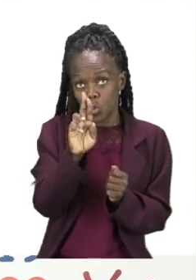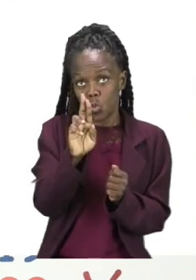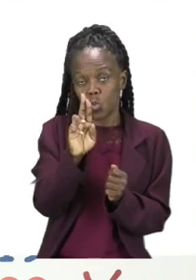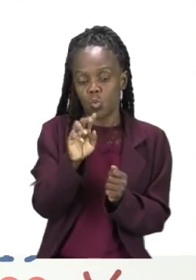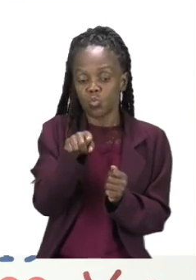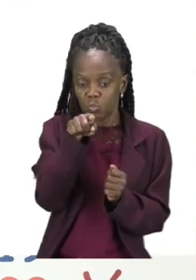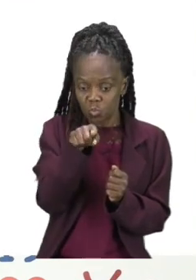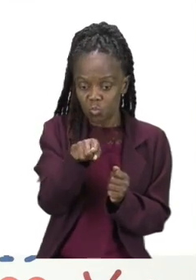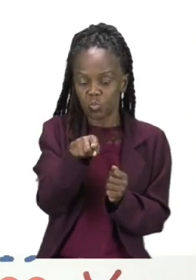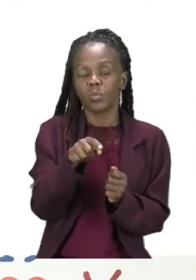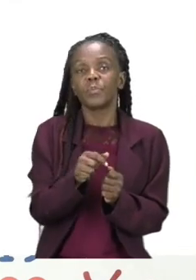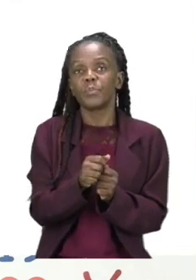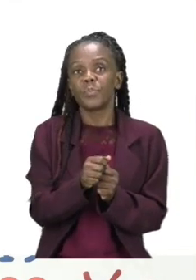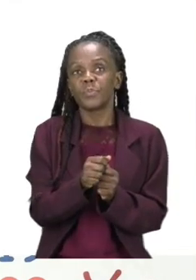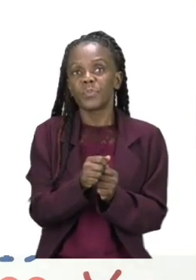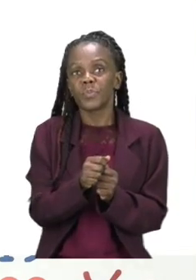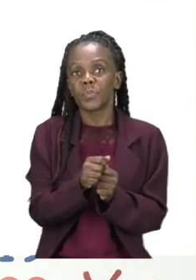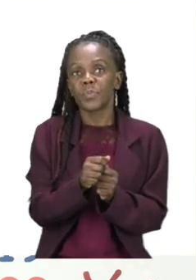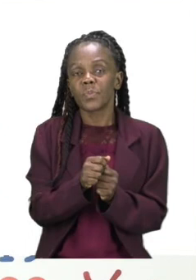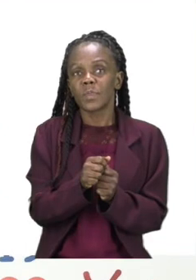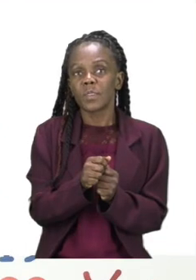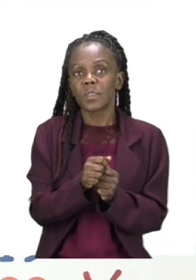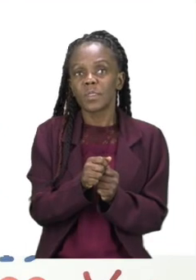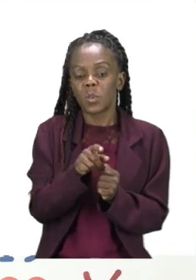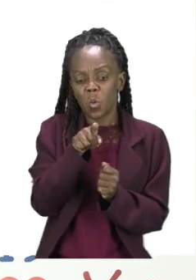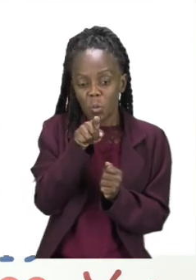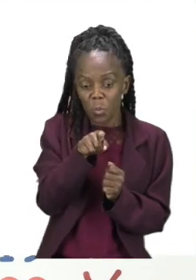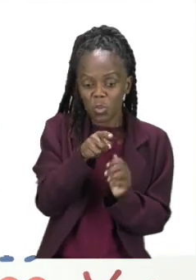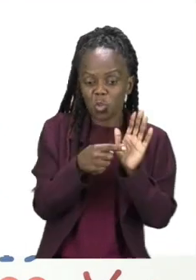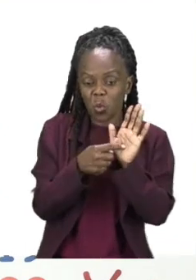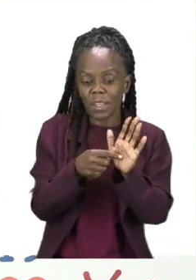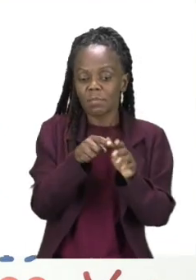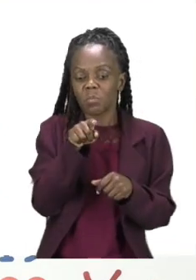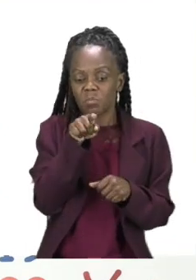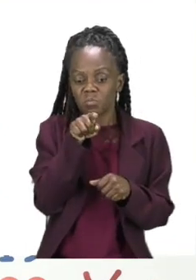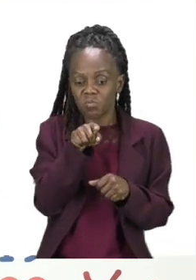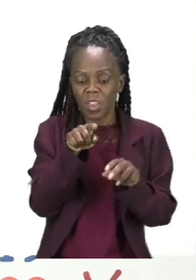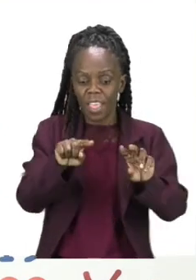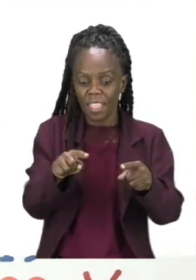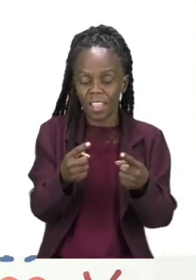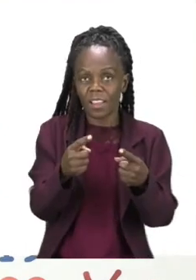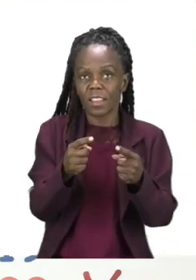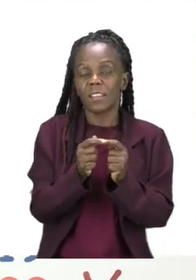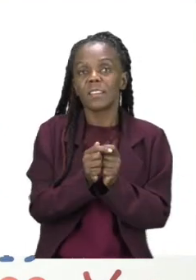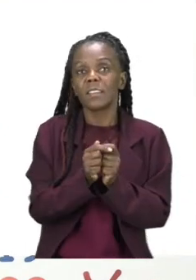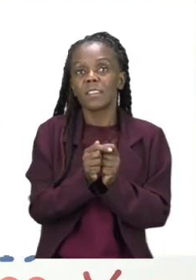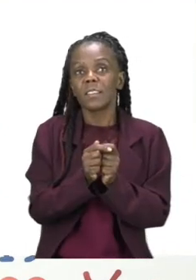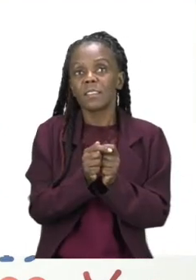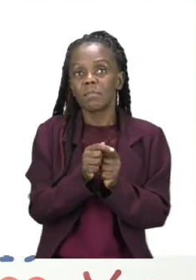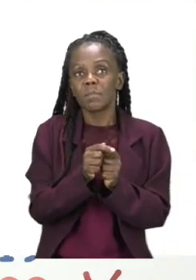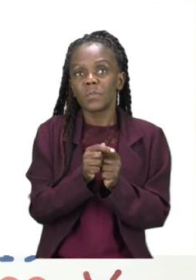You. And then if we are pointing to an object or an animal, we point to that thing